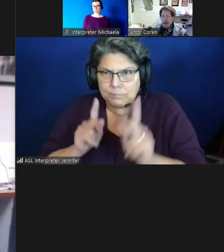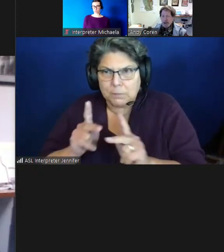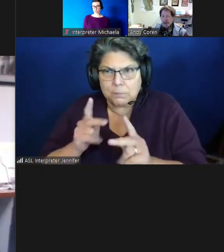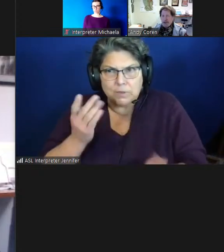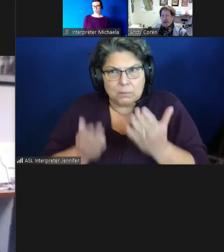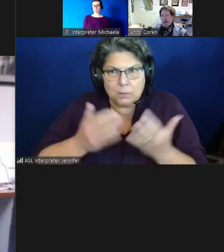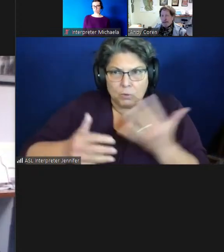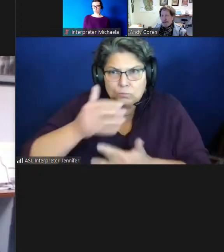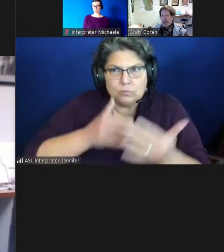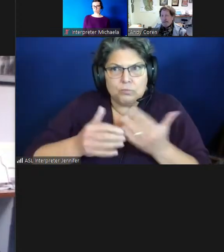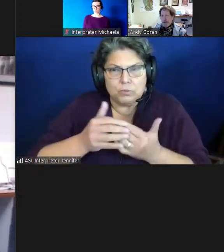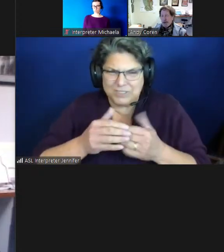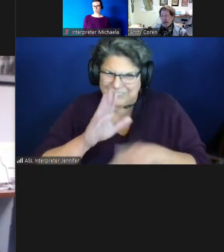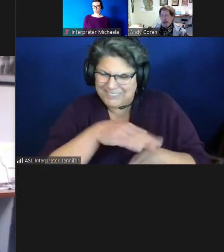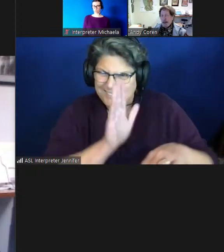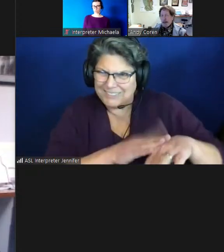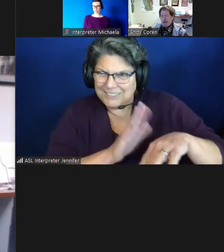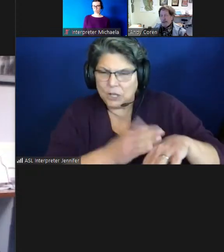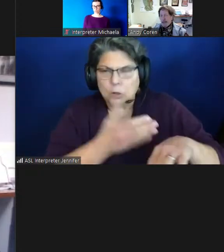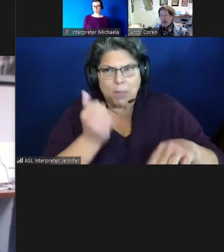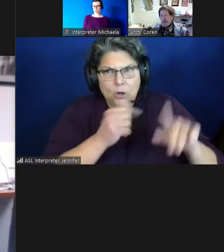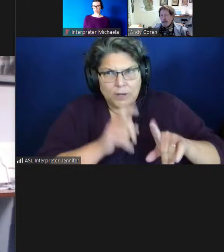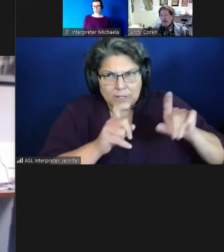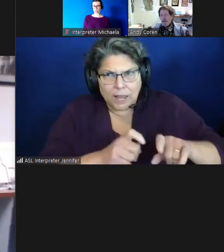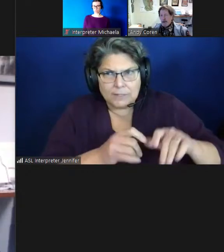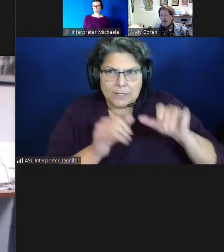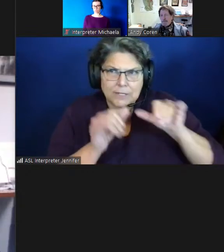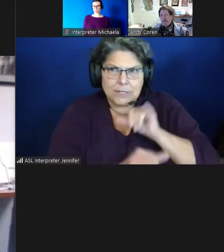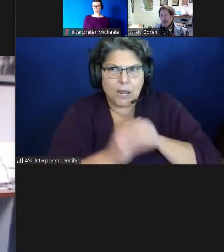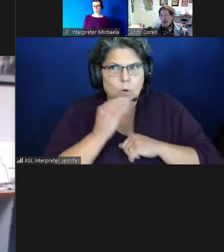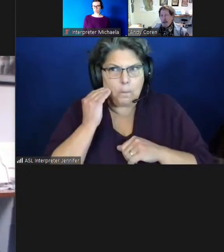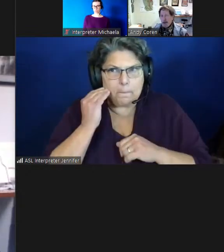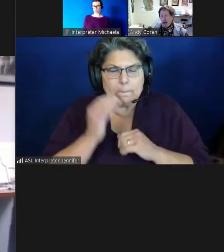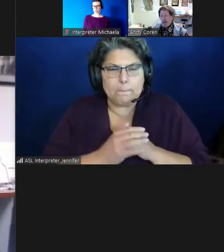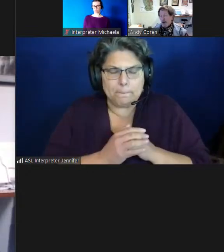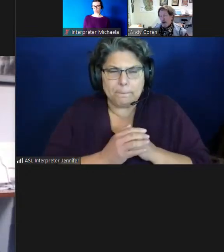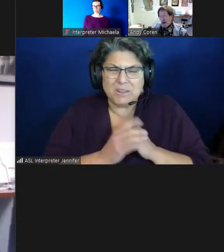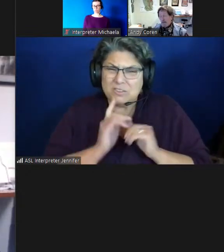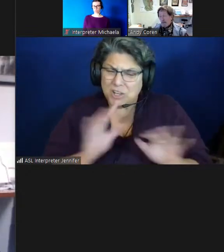quarantine. So this is especially important in the days of the